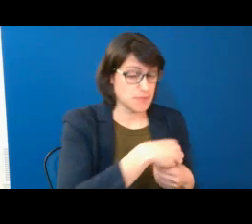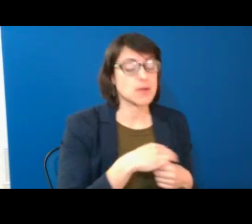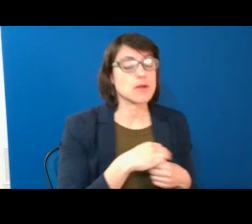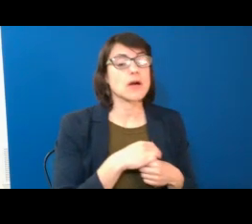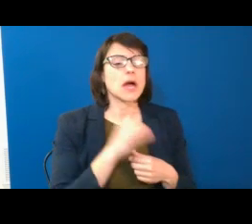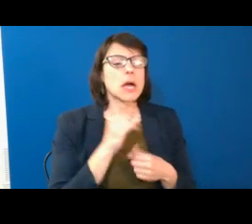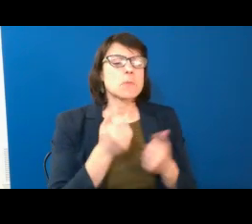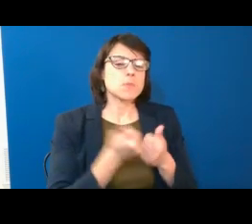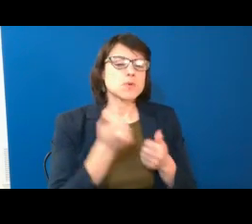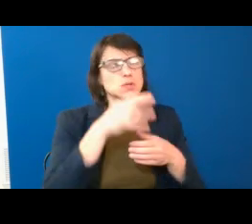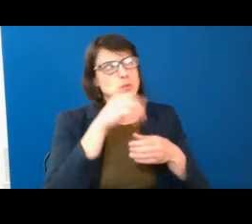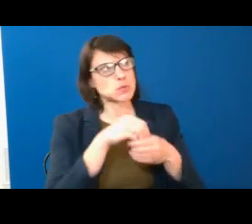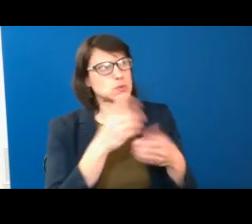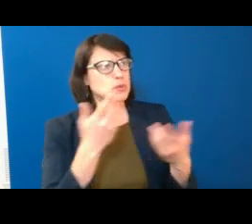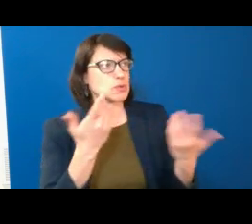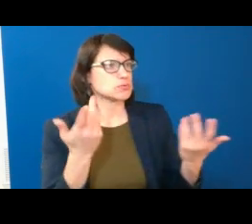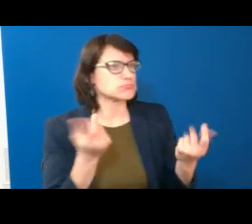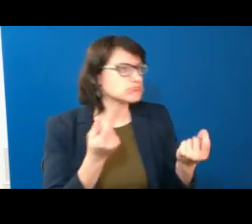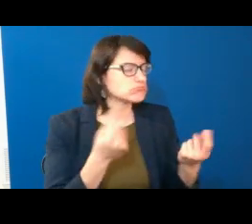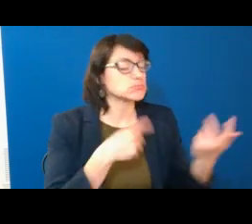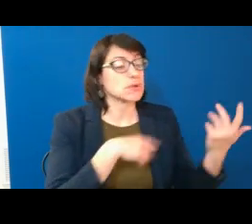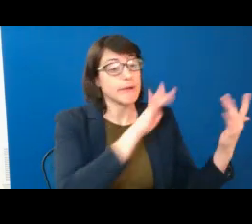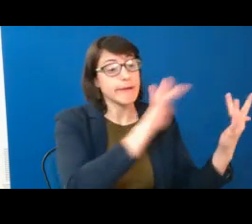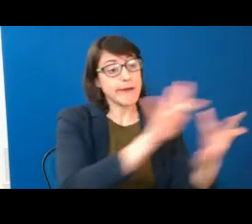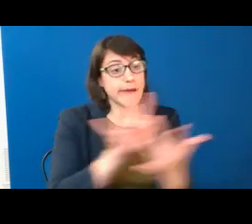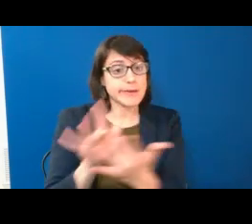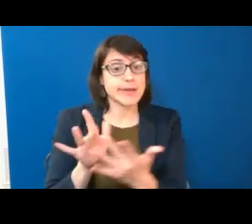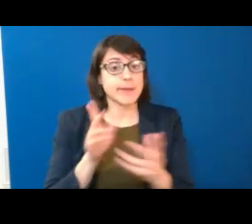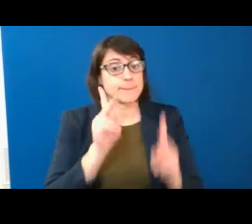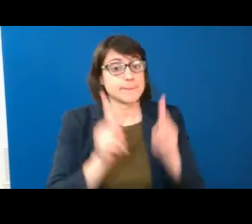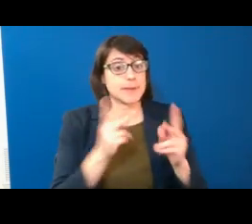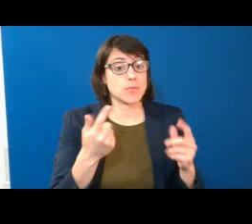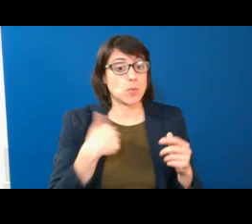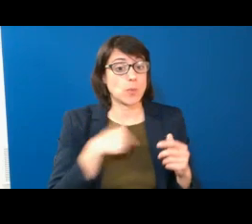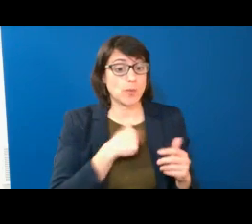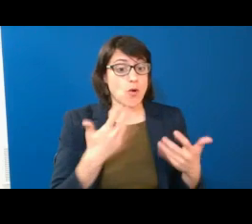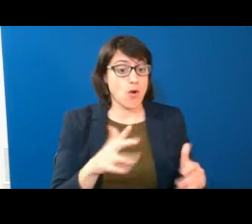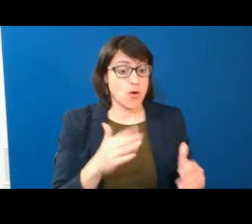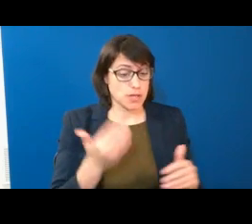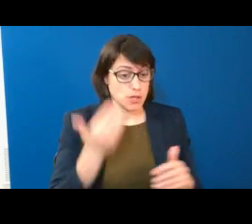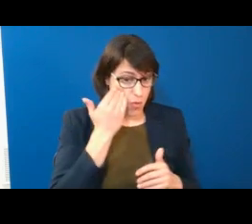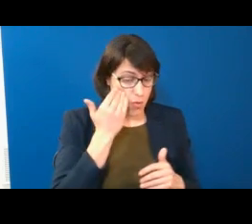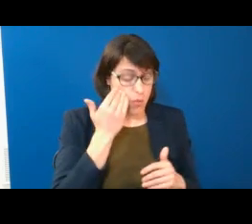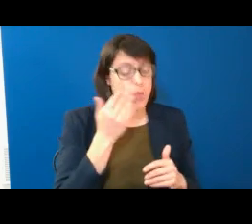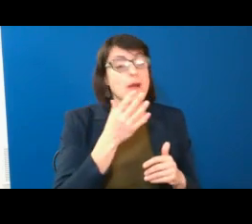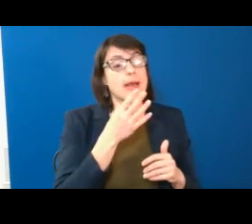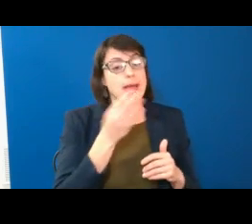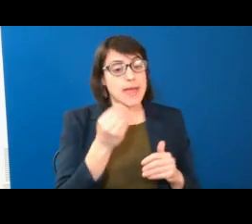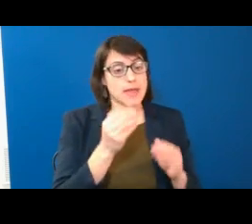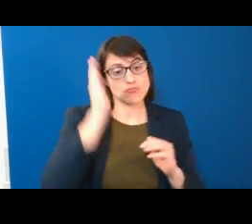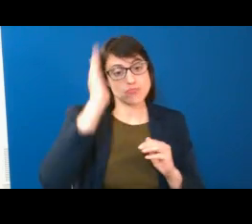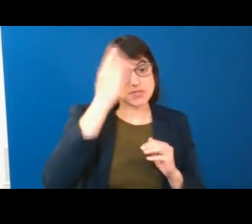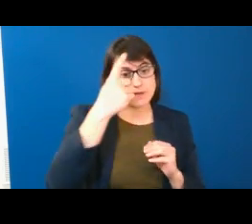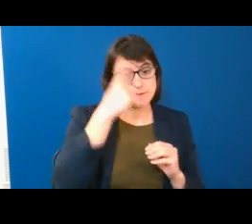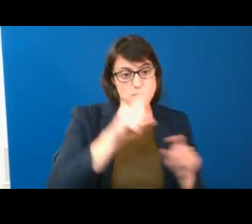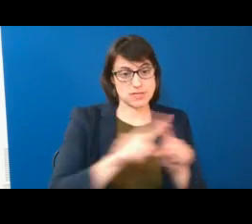includes reaching out to the contacts that we do already have, and presenting at various committees. So the Kumi-I